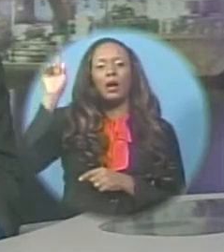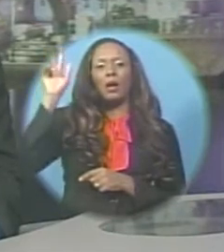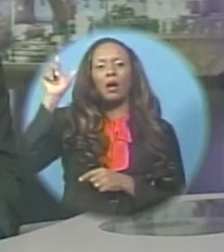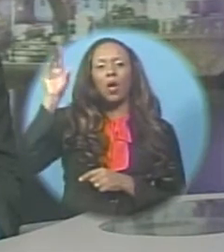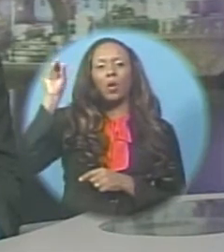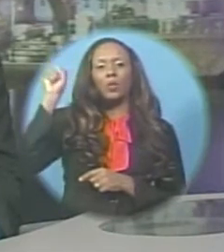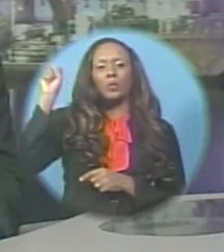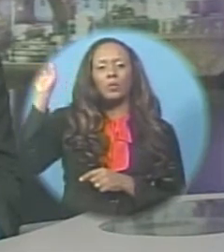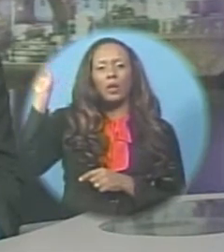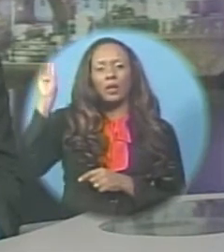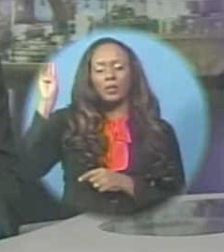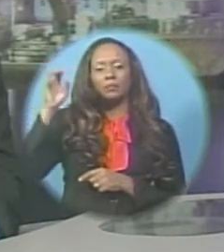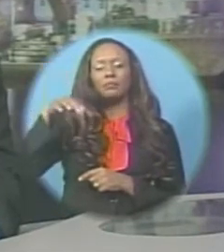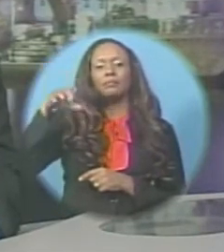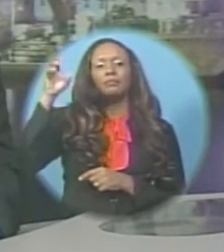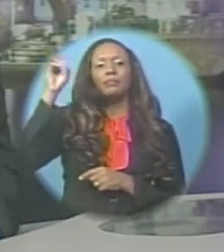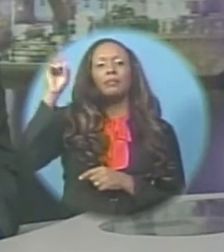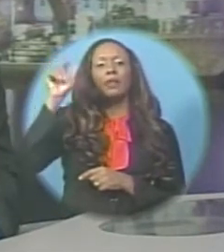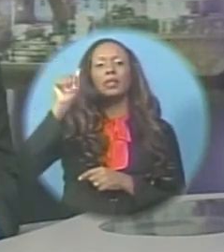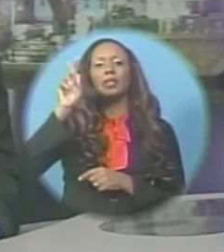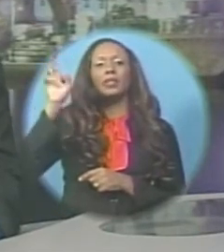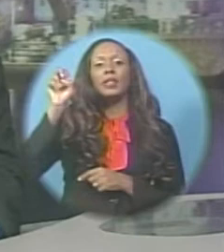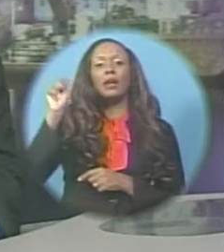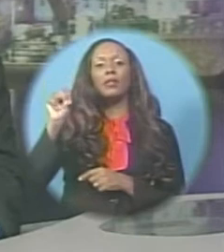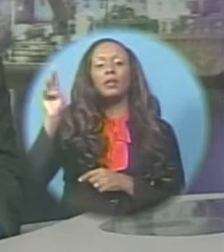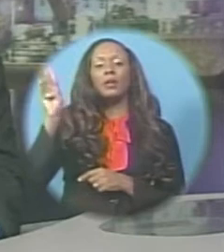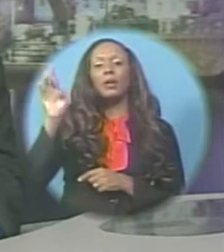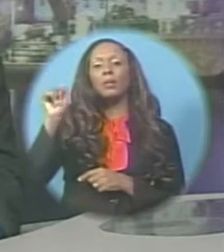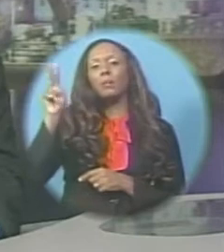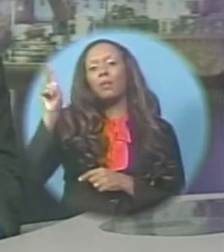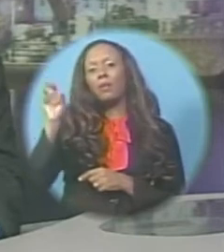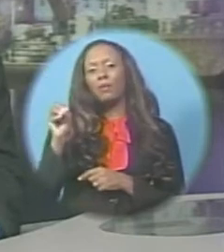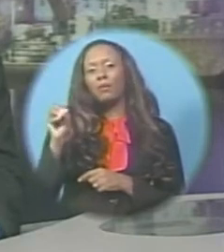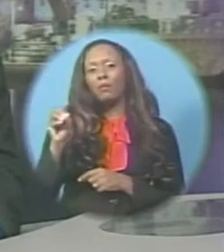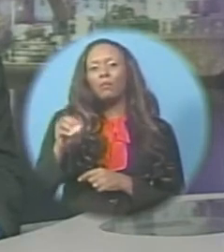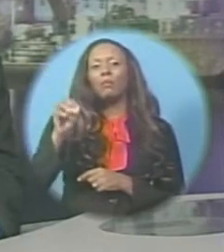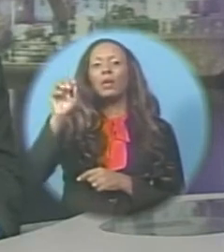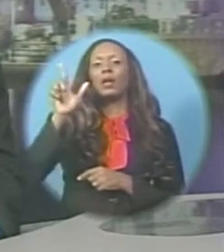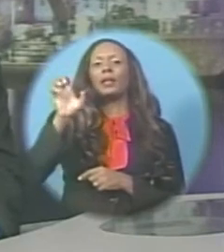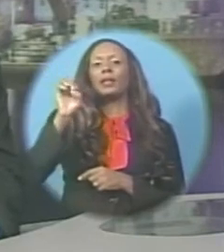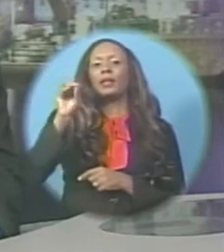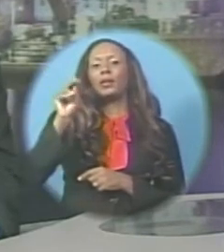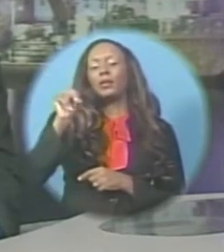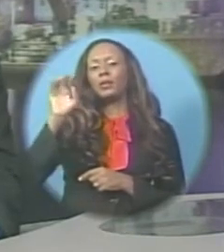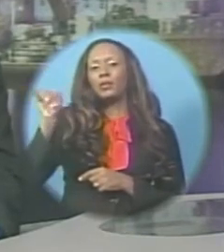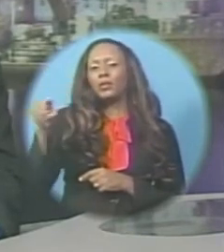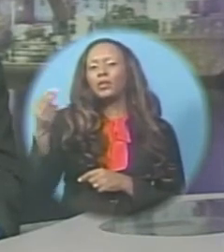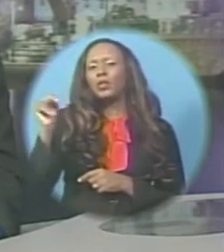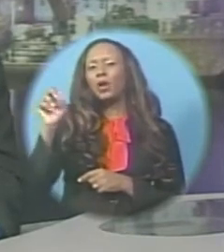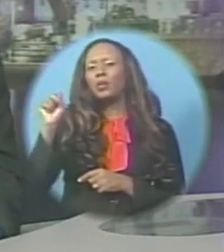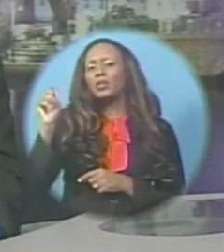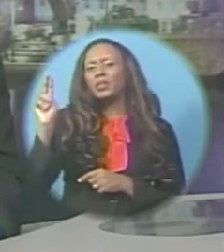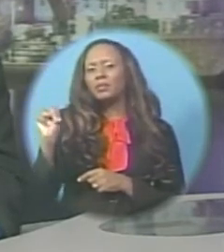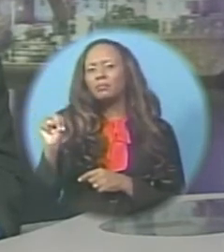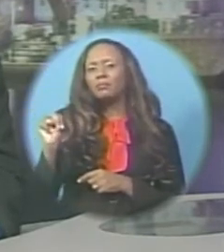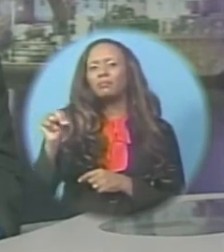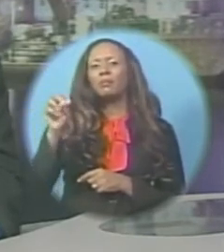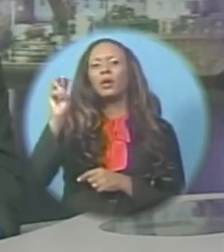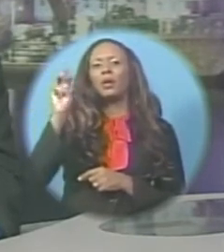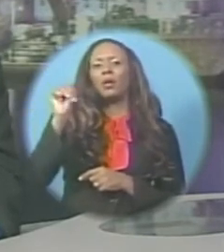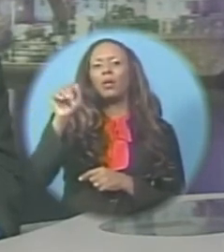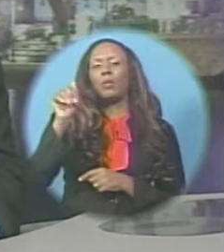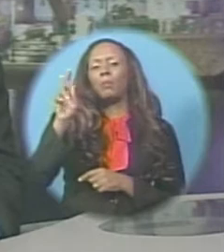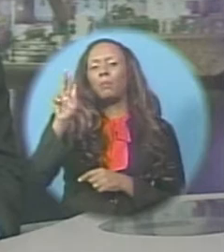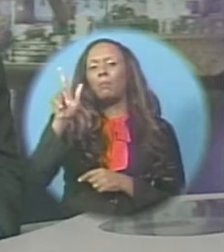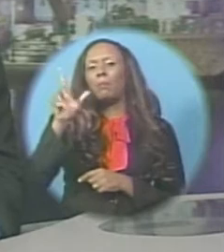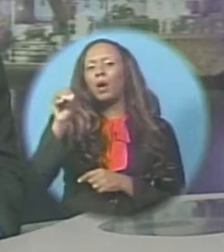Bravo, Roston Chase, Miguel Cummins, Shane Dowich, Shannon Gabriel, Shea Hope, Leon Johnson, Alzari Joseph, Marlon